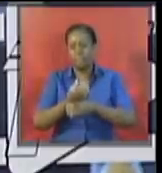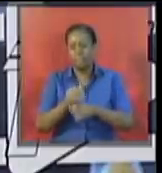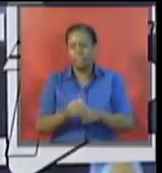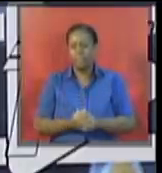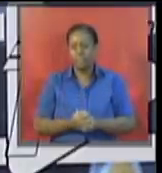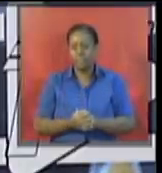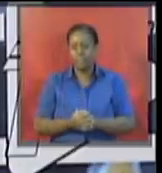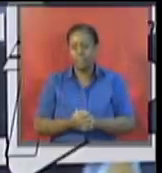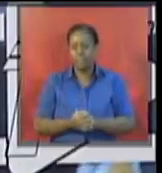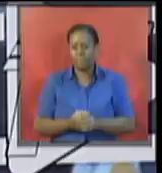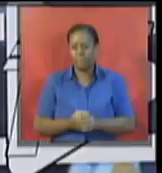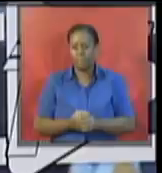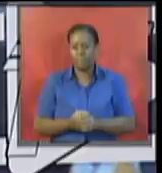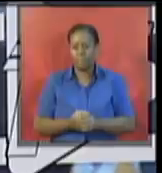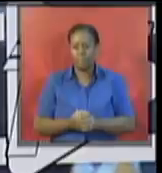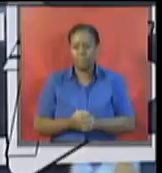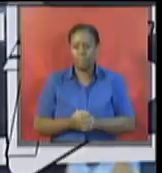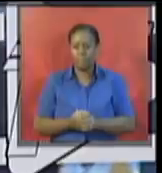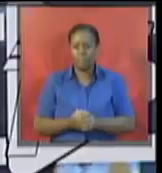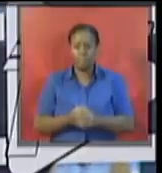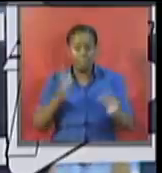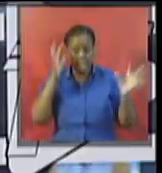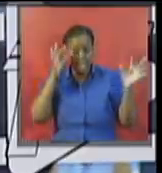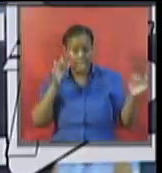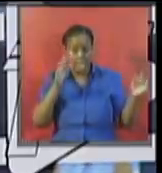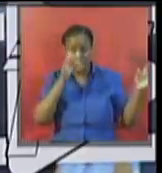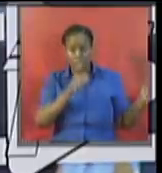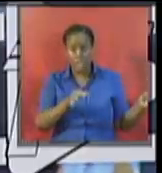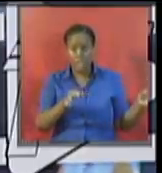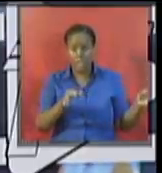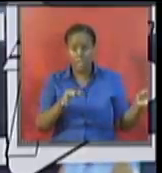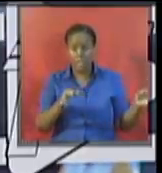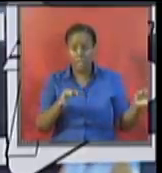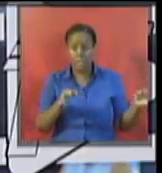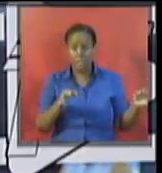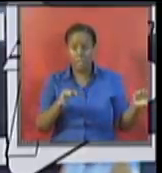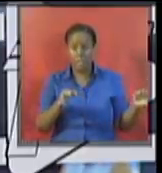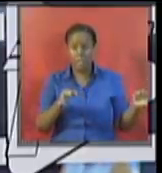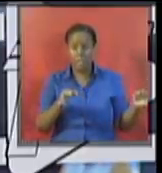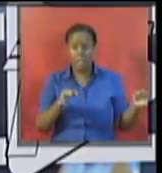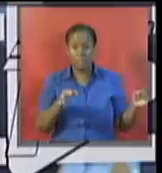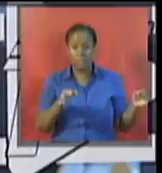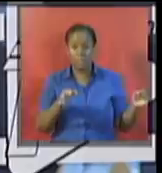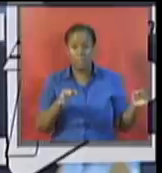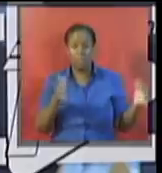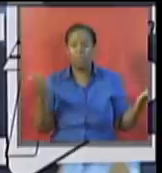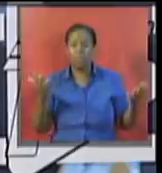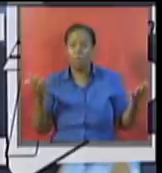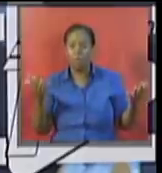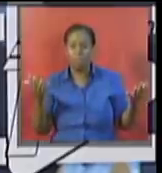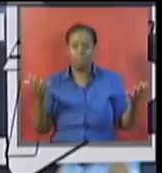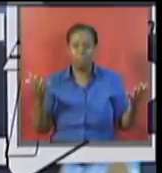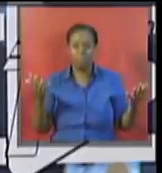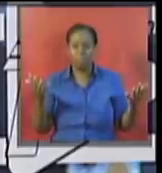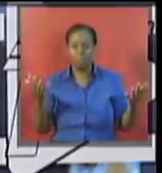care. Decisions for admission are not made on the basis of whether you are COVID-19 positive or not. Decisions for